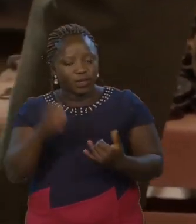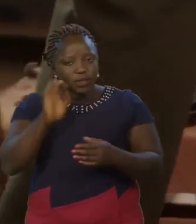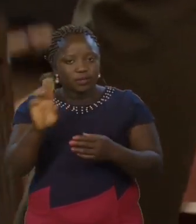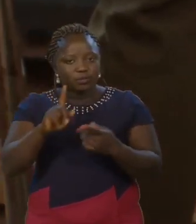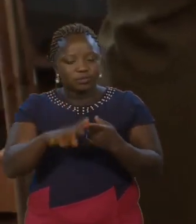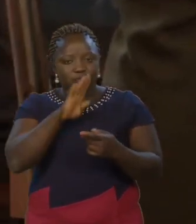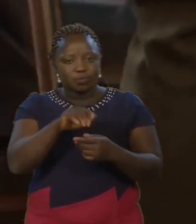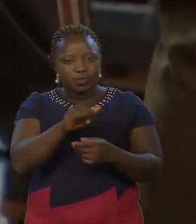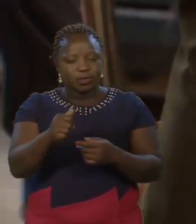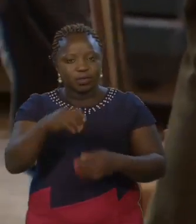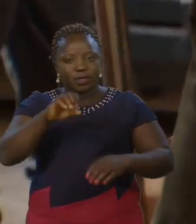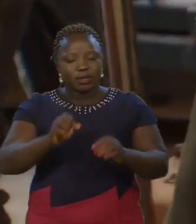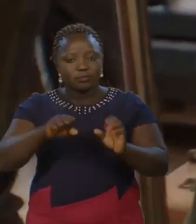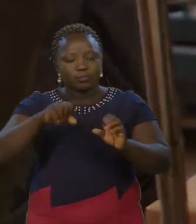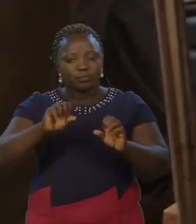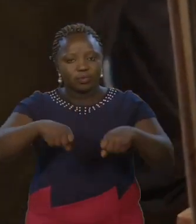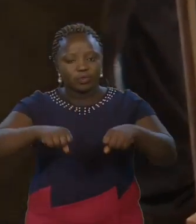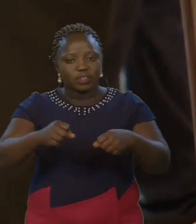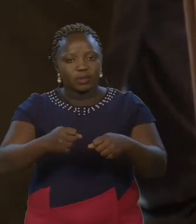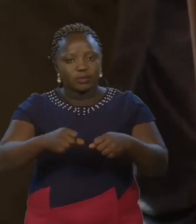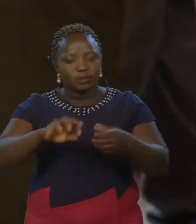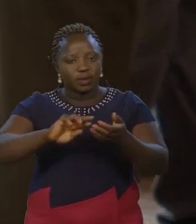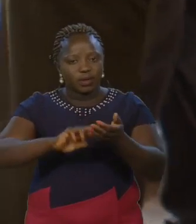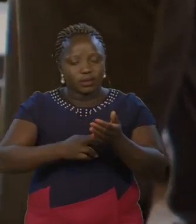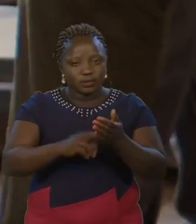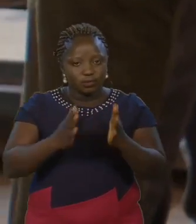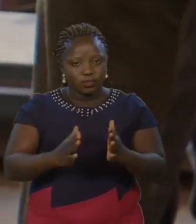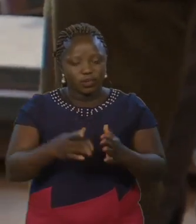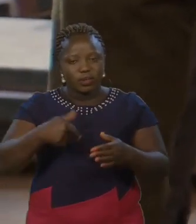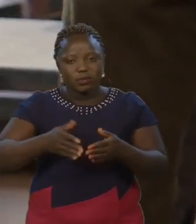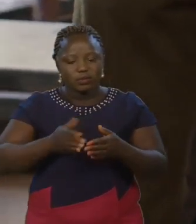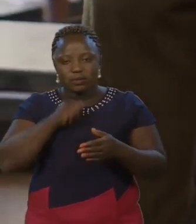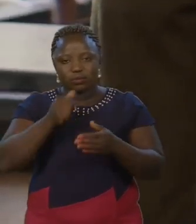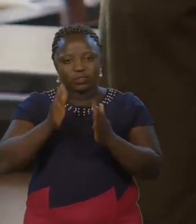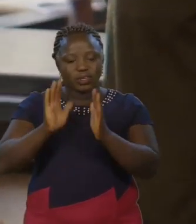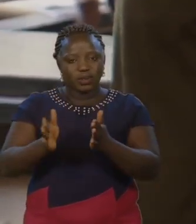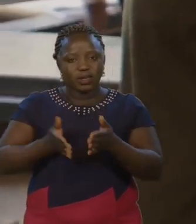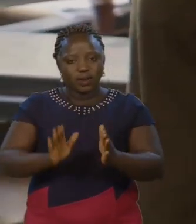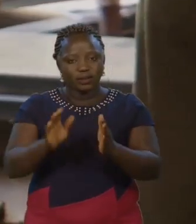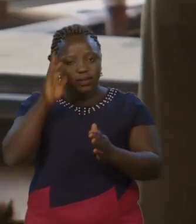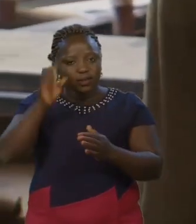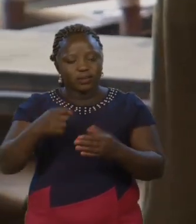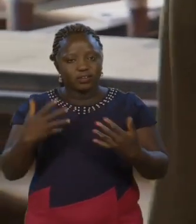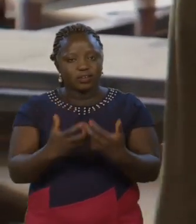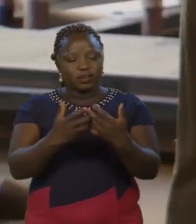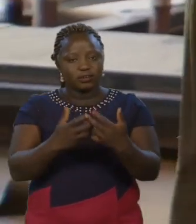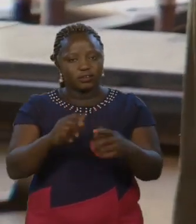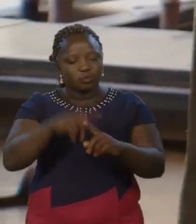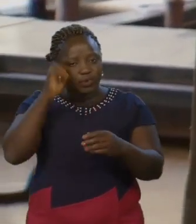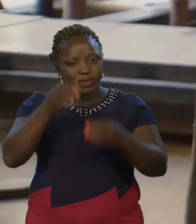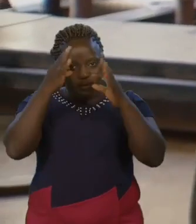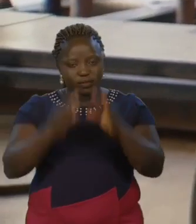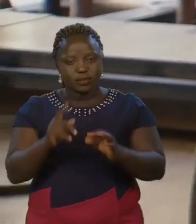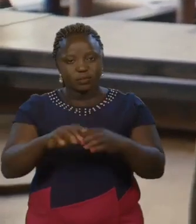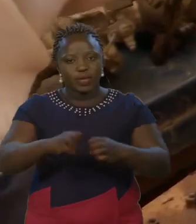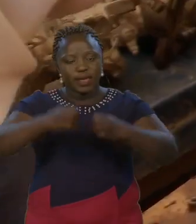he used to be a motorcycle electrician. Not allowing his challenge to pull him down, Nasiru decided to expand